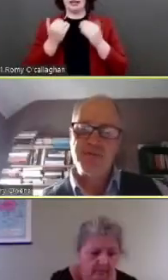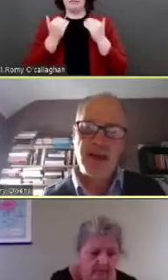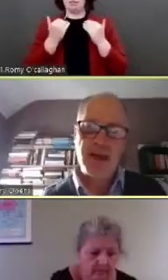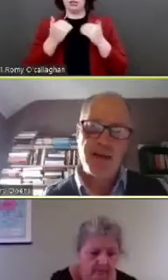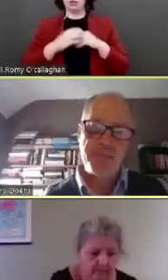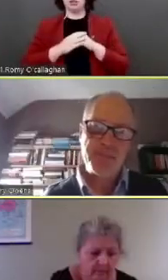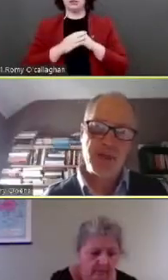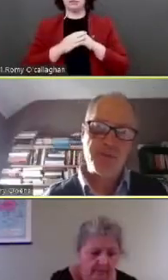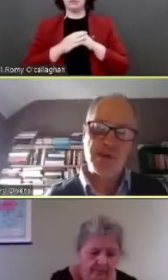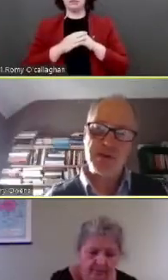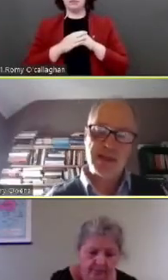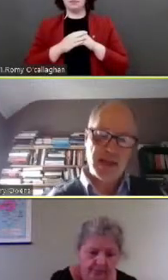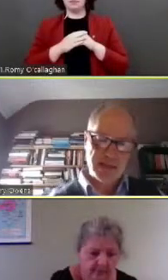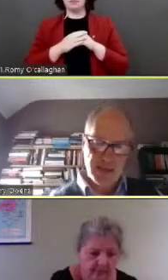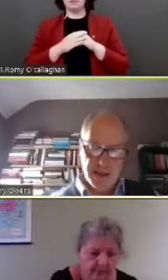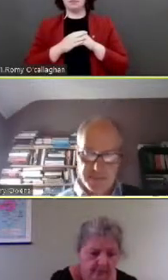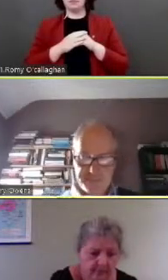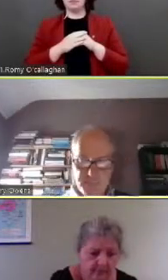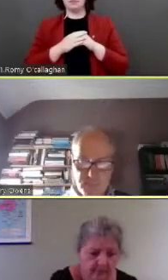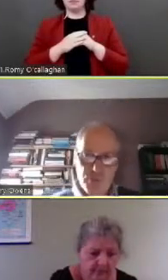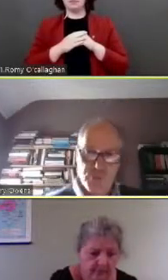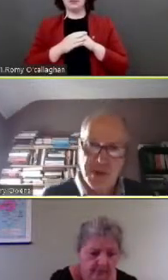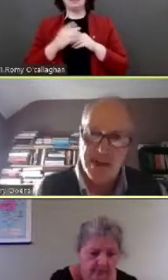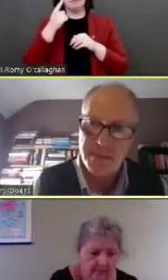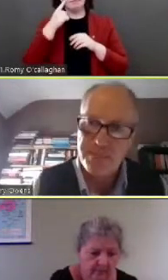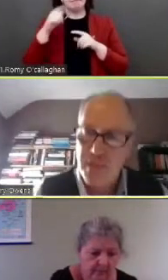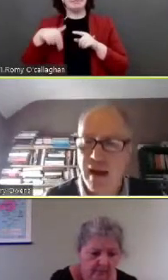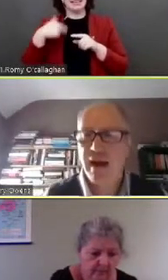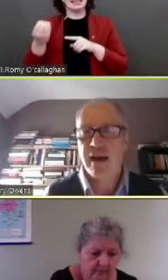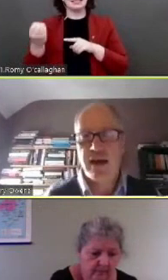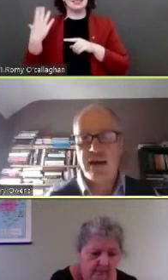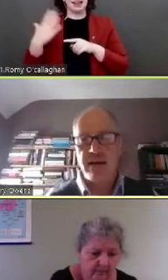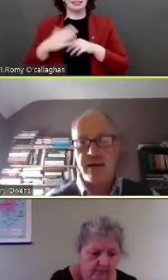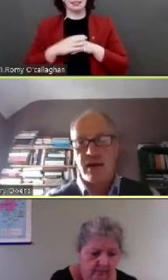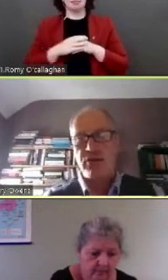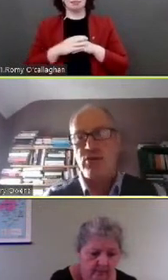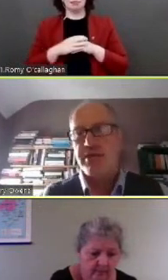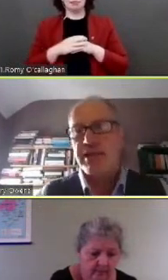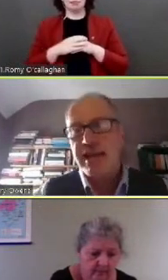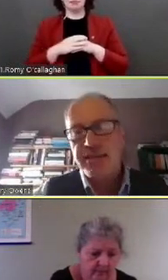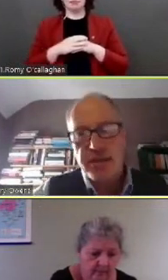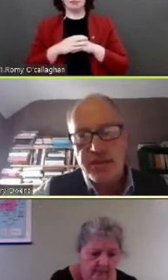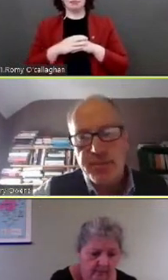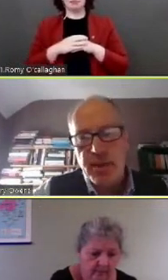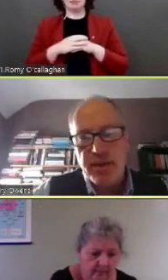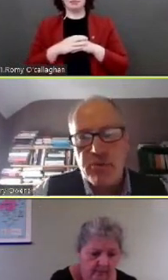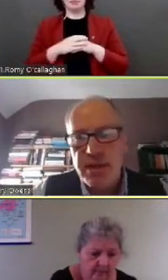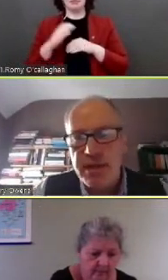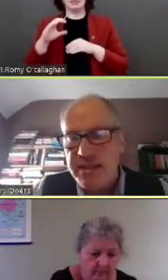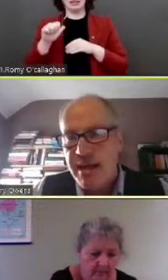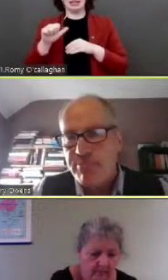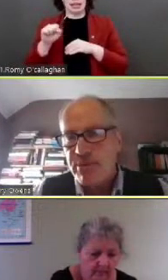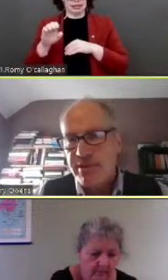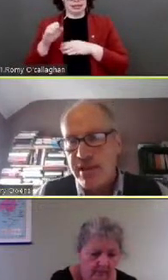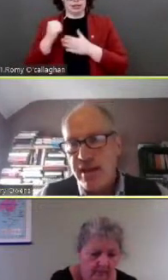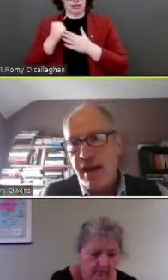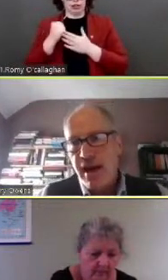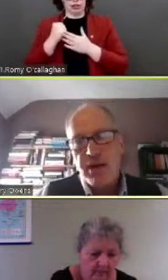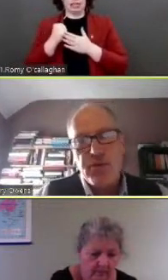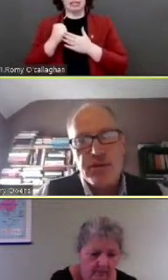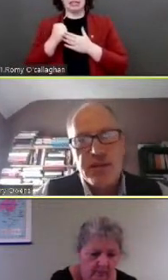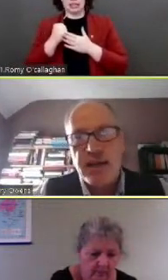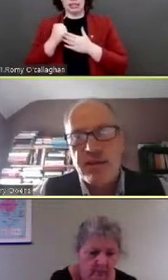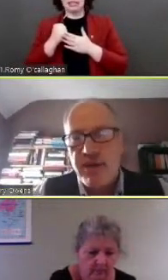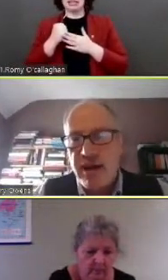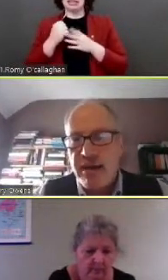terms of, if we go to the next slide, what we, I call this case studies, but really examples.